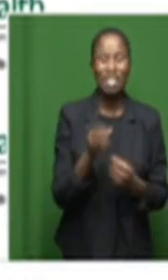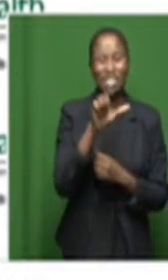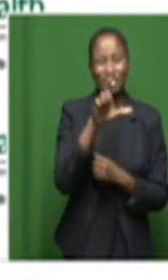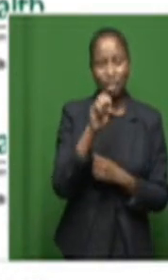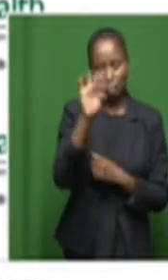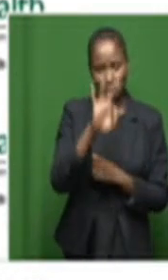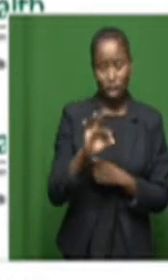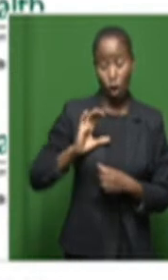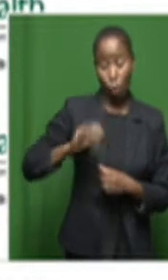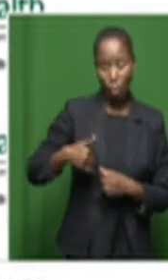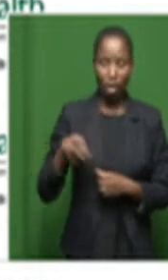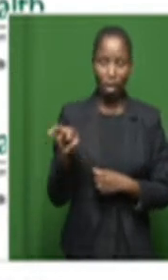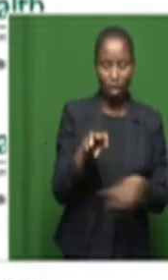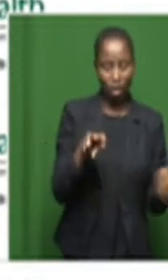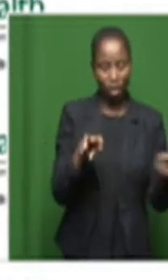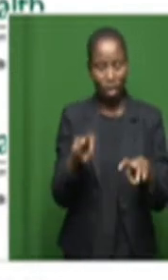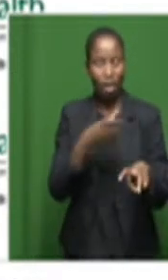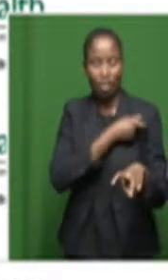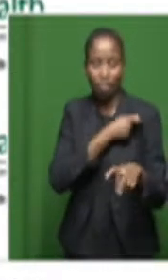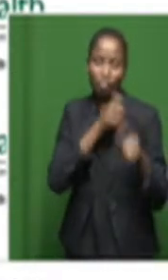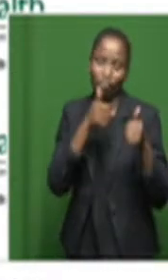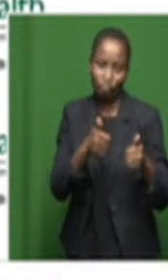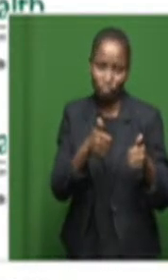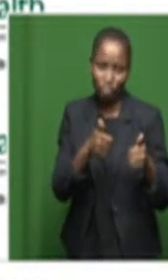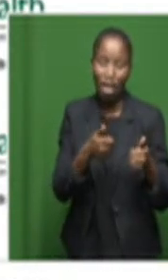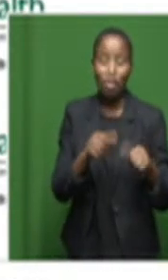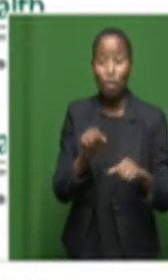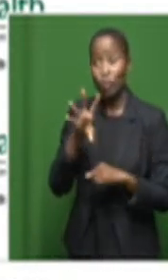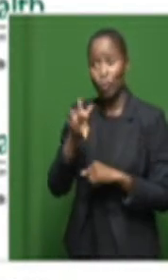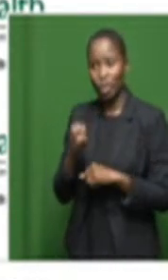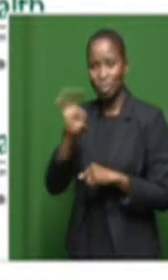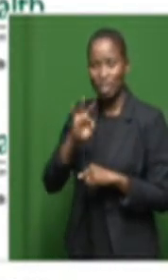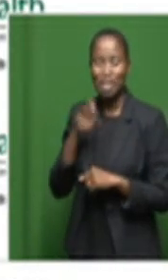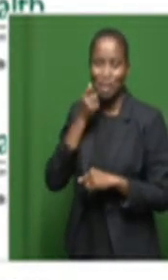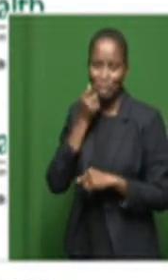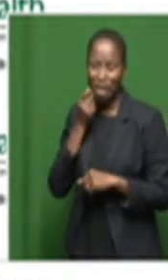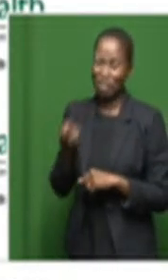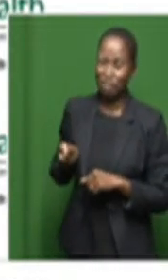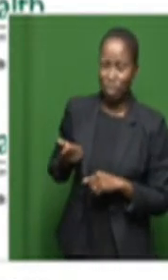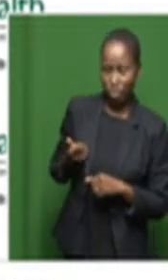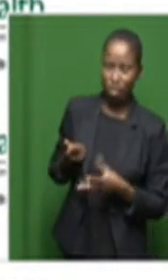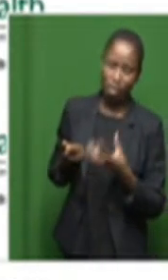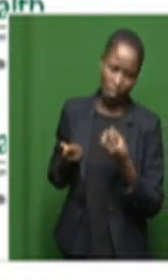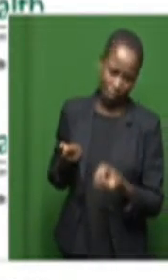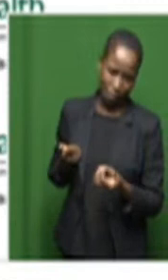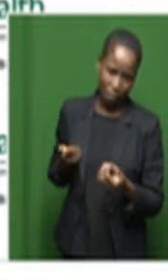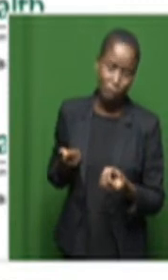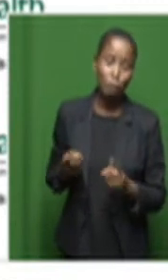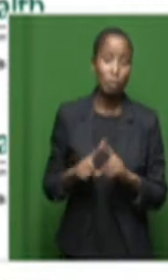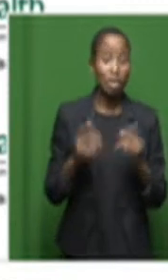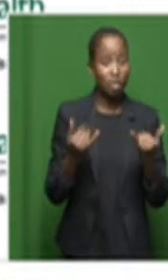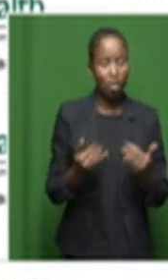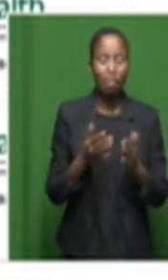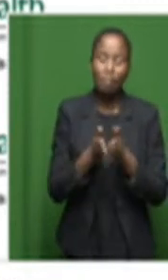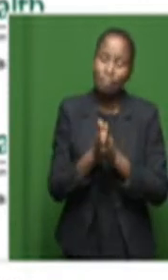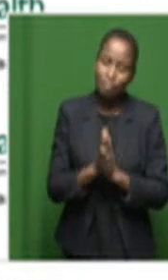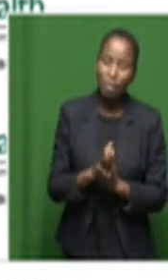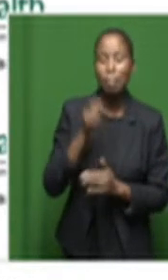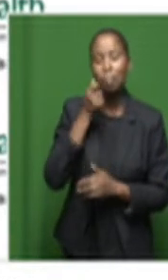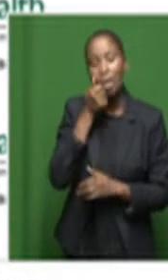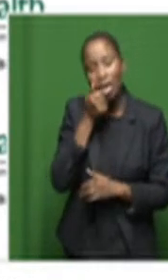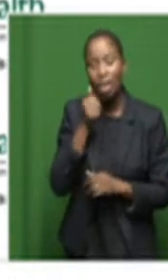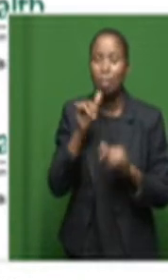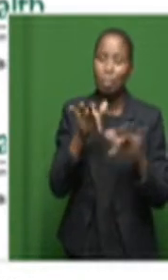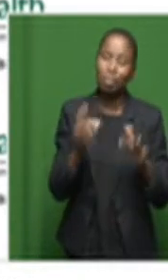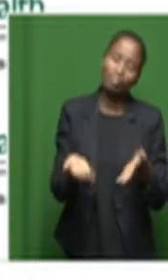women as against 40% of the men. So we again call upon us, our male counterparts, to